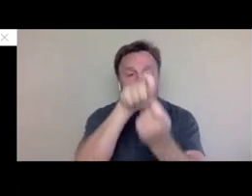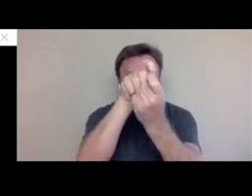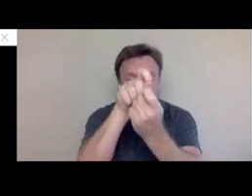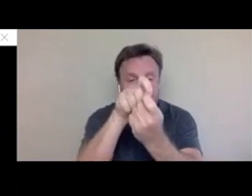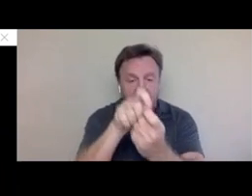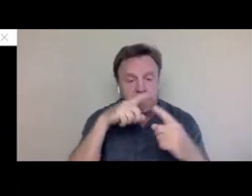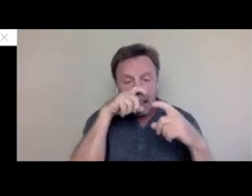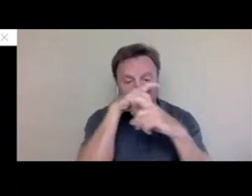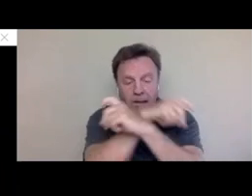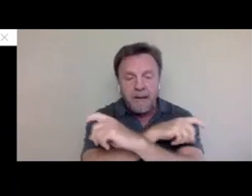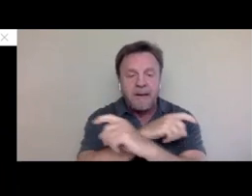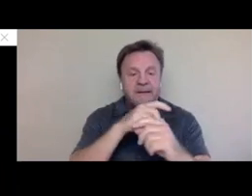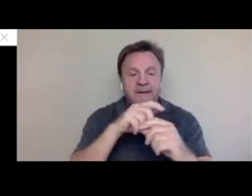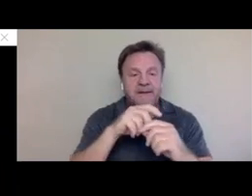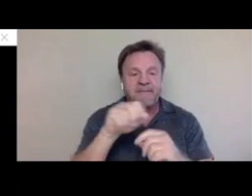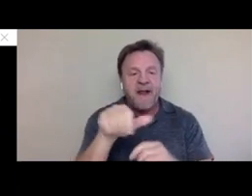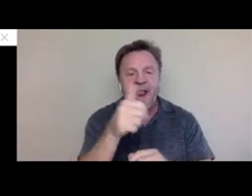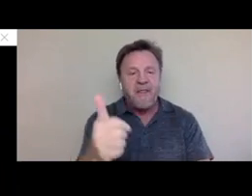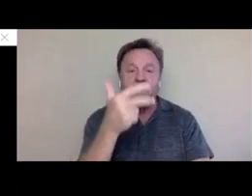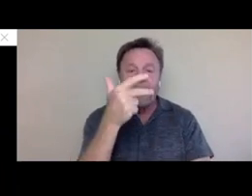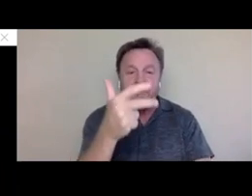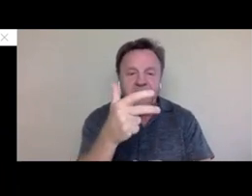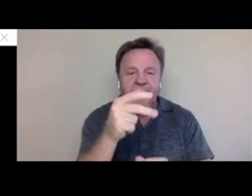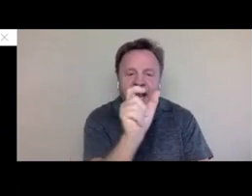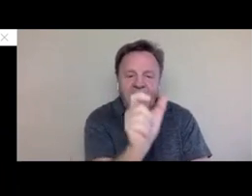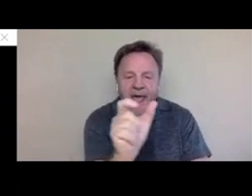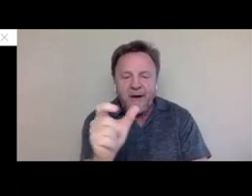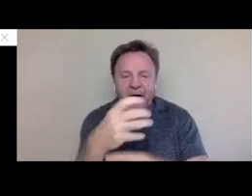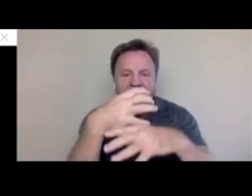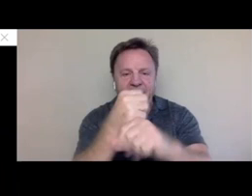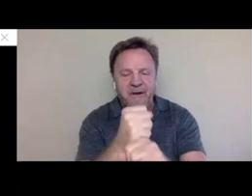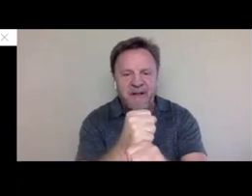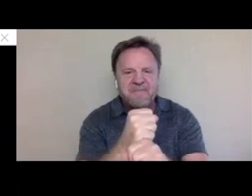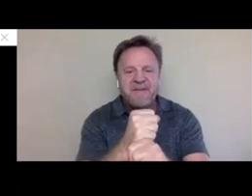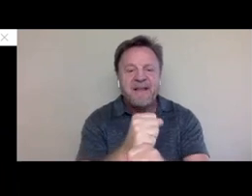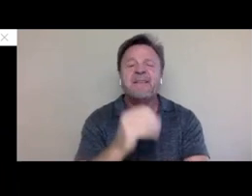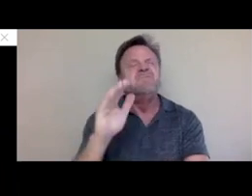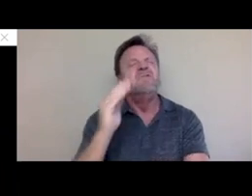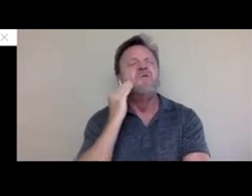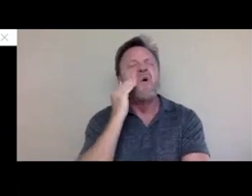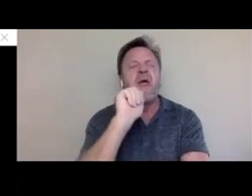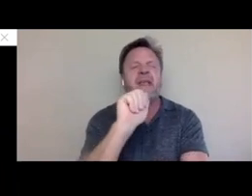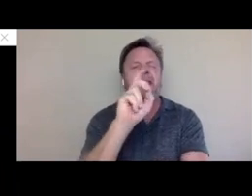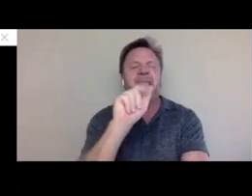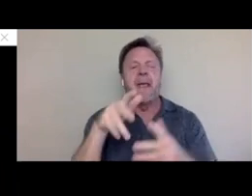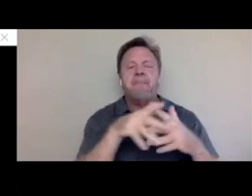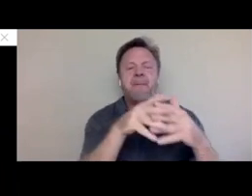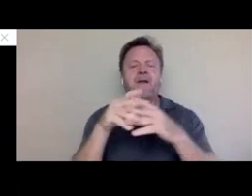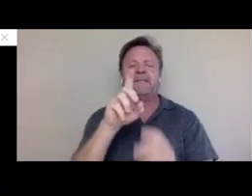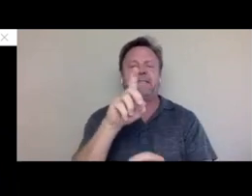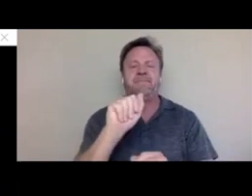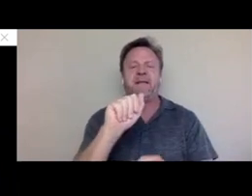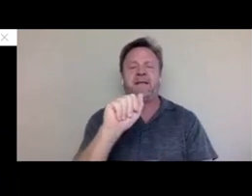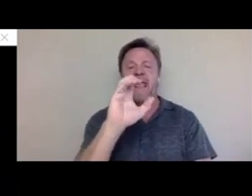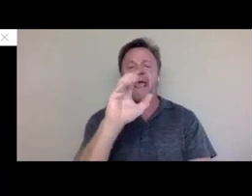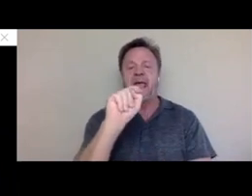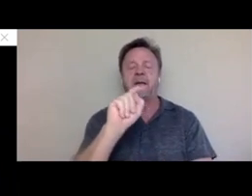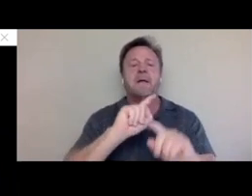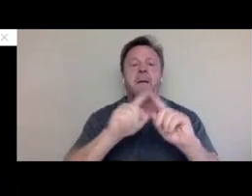another three-letter acronym, you know ADA, Americans with Disabilities Act, but I want you in the future to